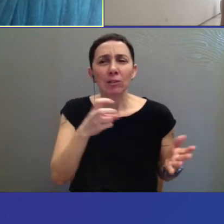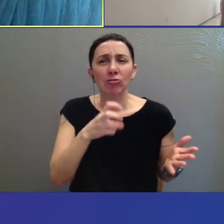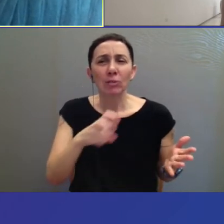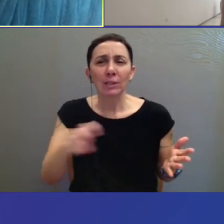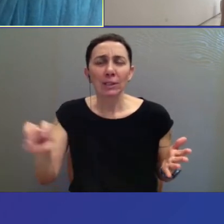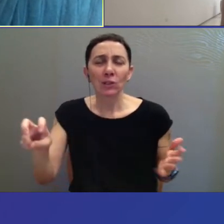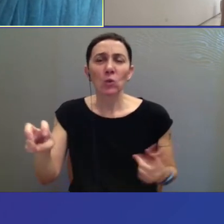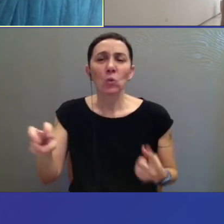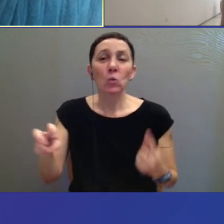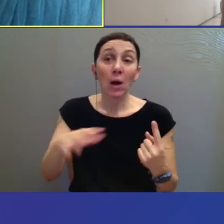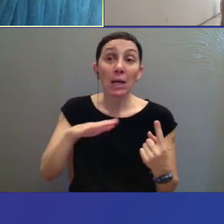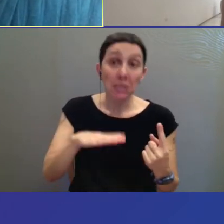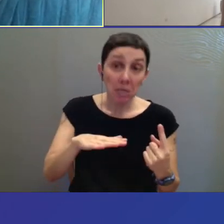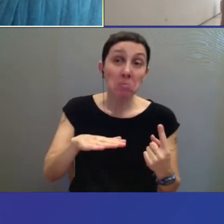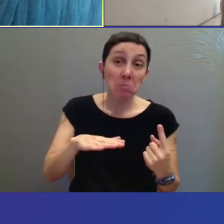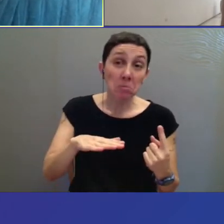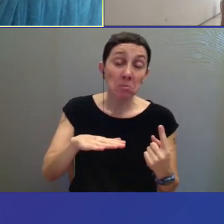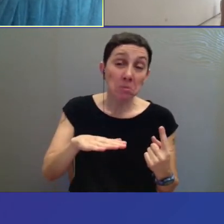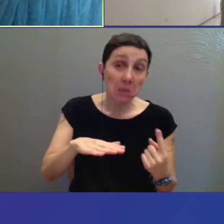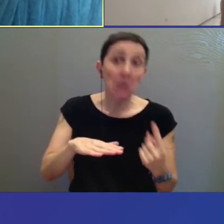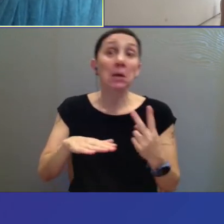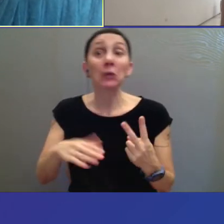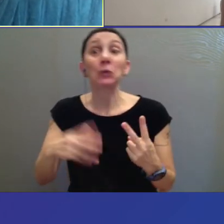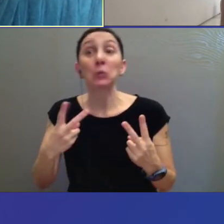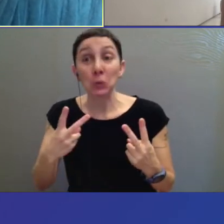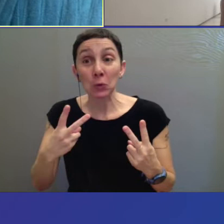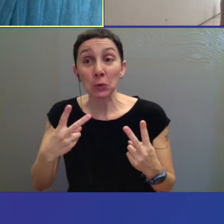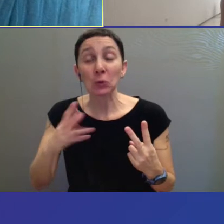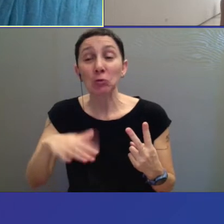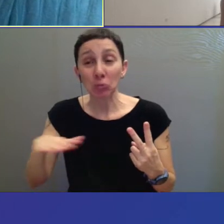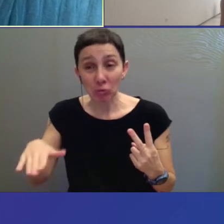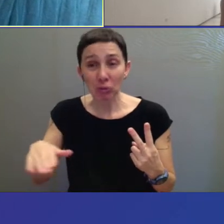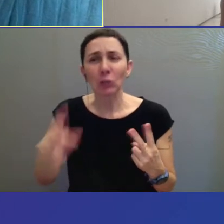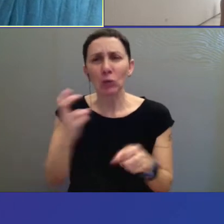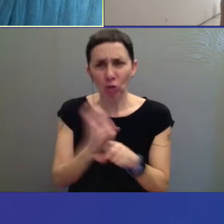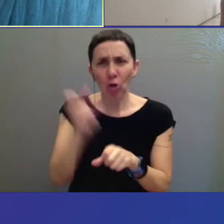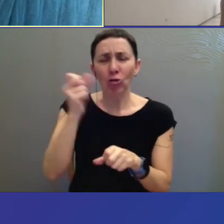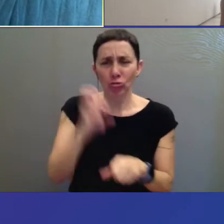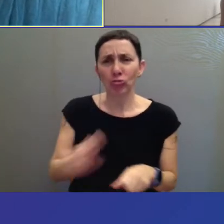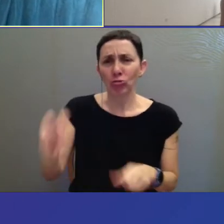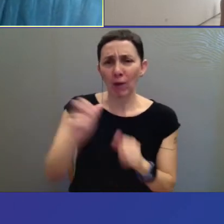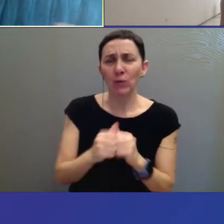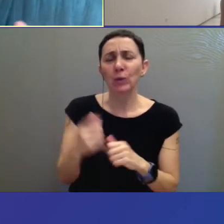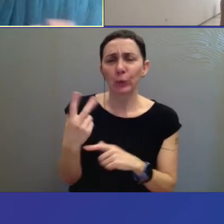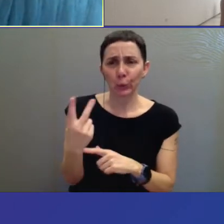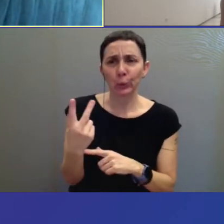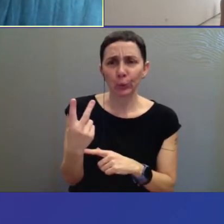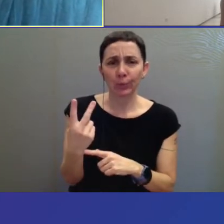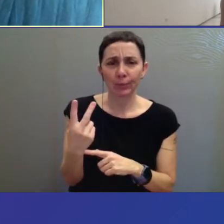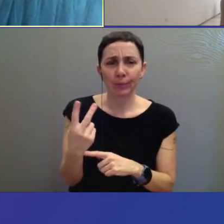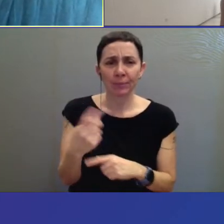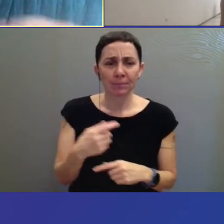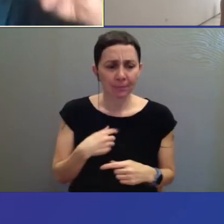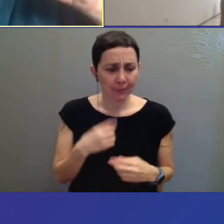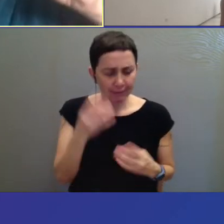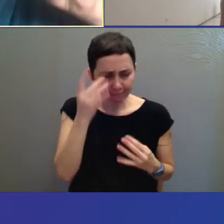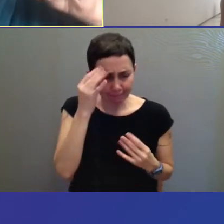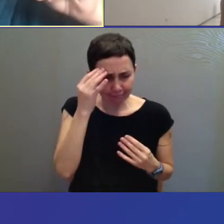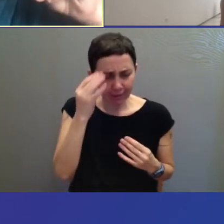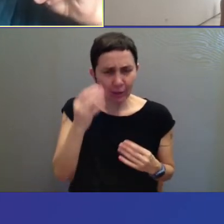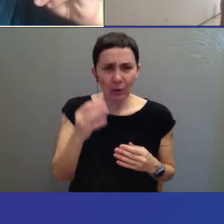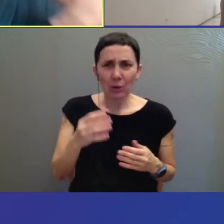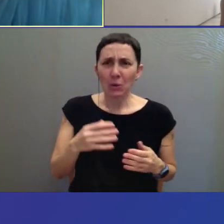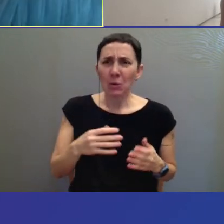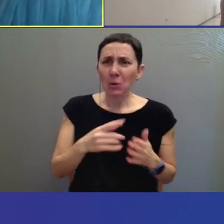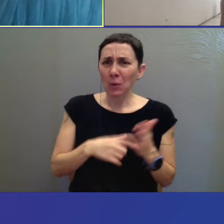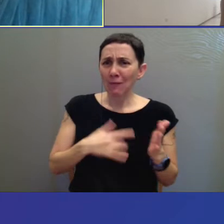kids and it became a much bigger deal to travel with children. I went through a lot of grappling with myself about what felt